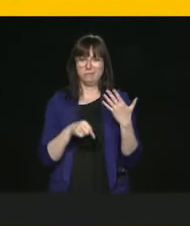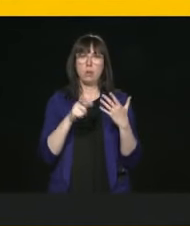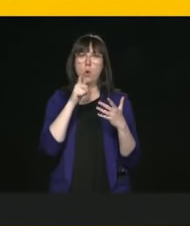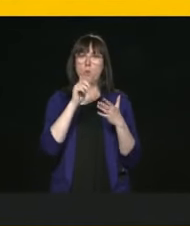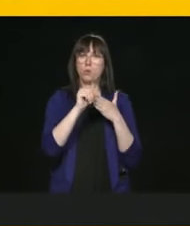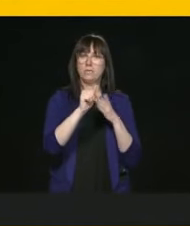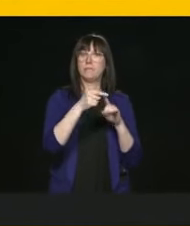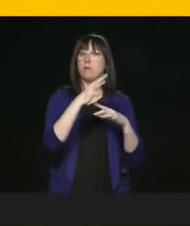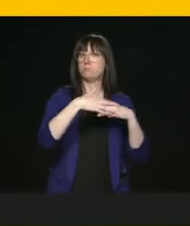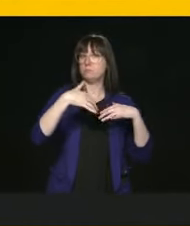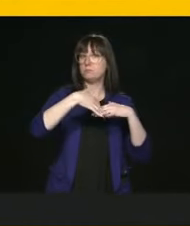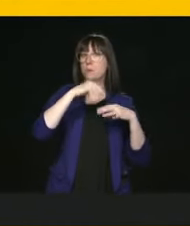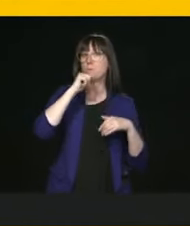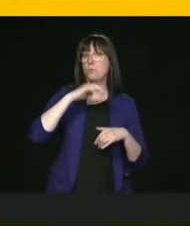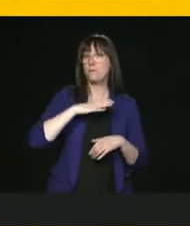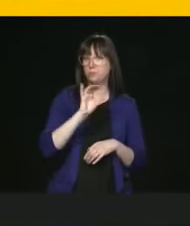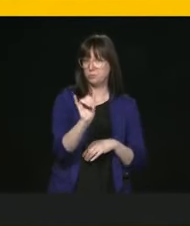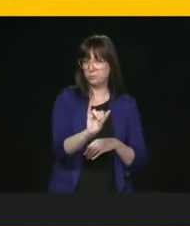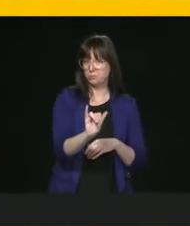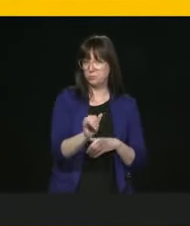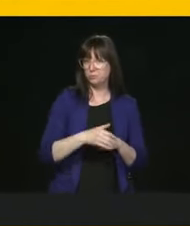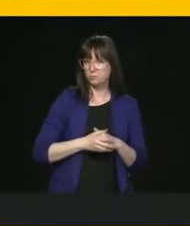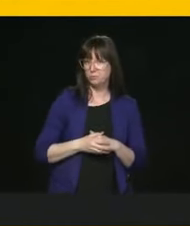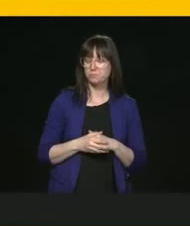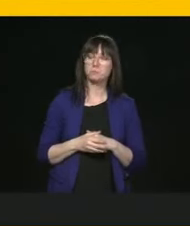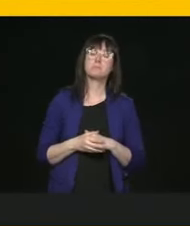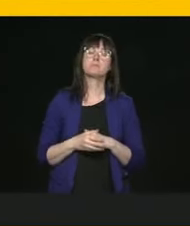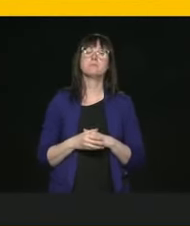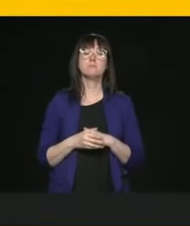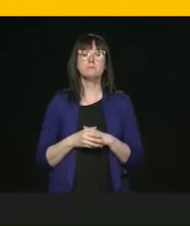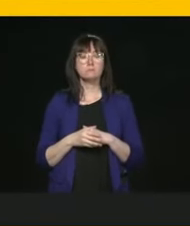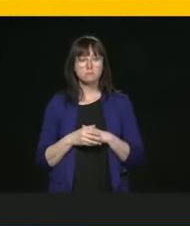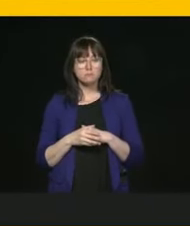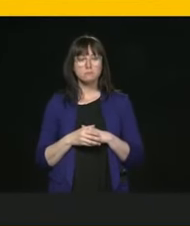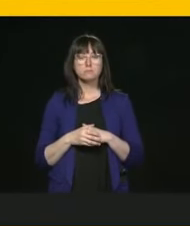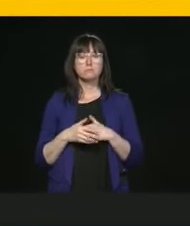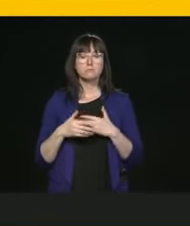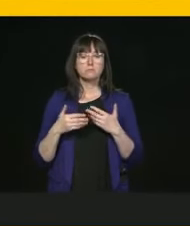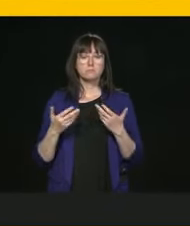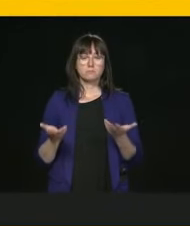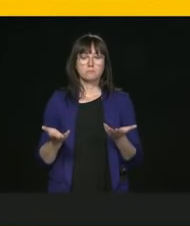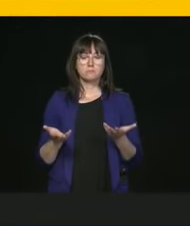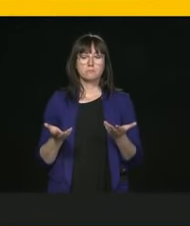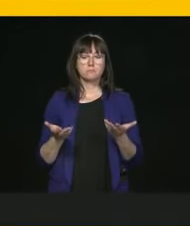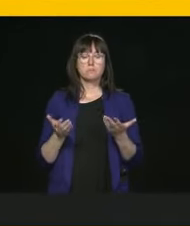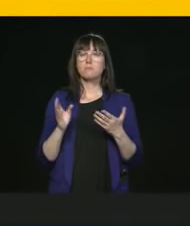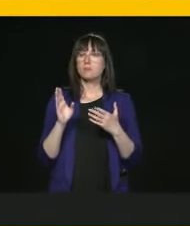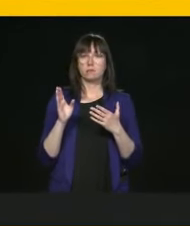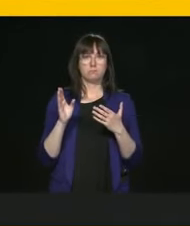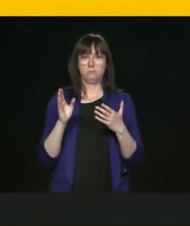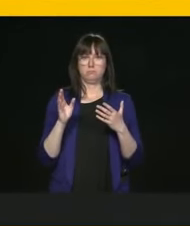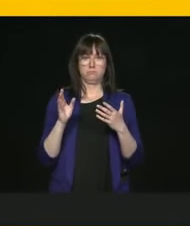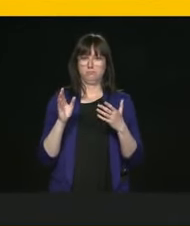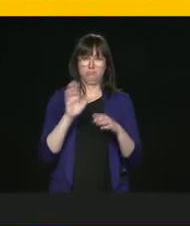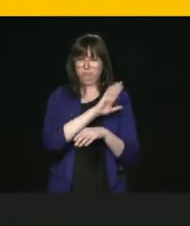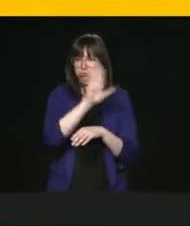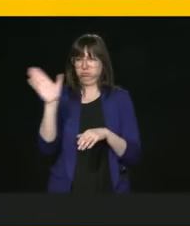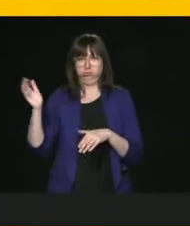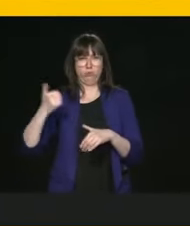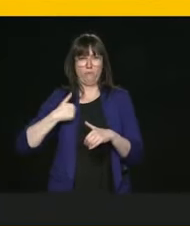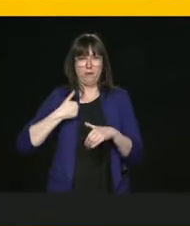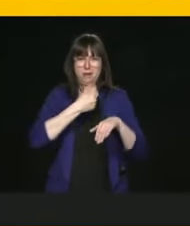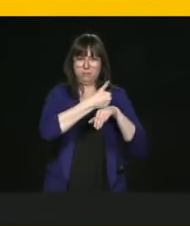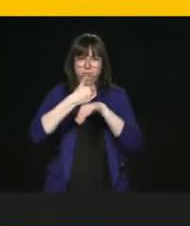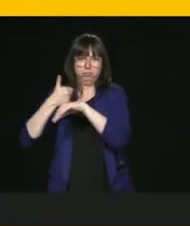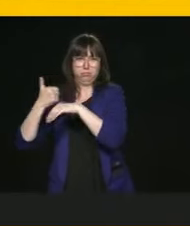Indigenous women. These businesses recruit people in every sector right across the country, and this is only a first